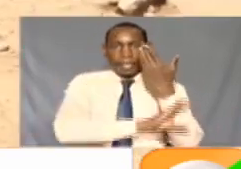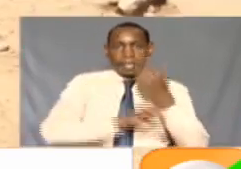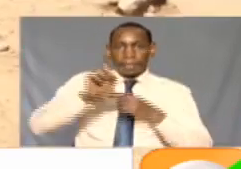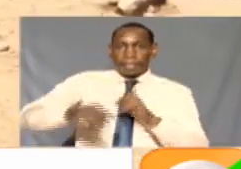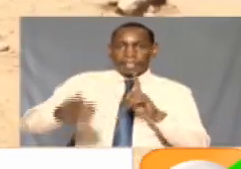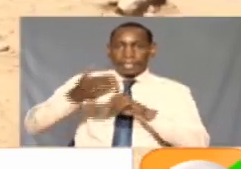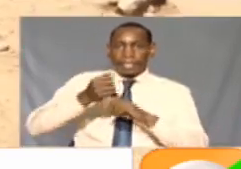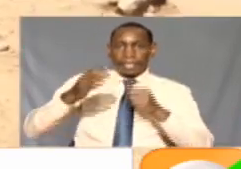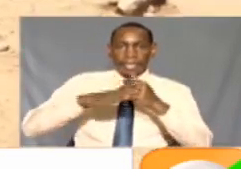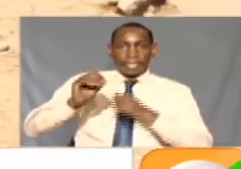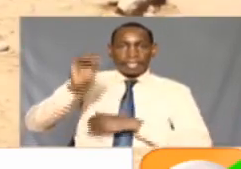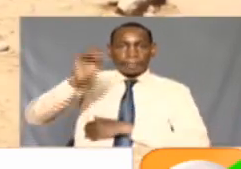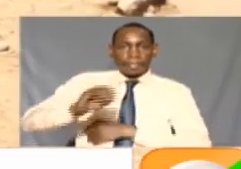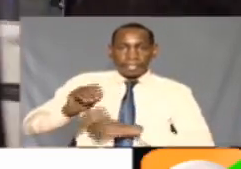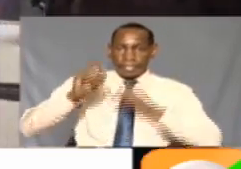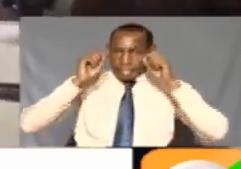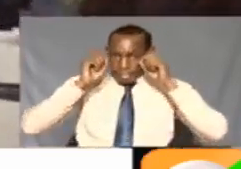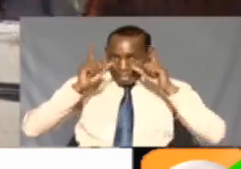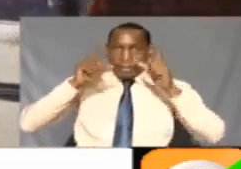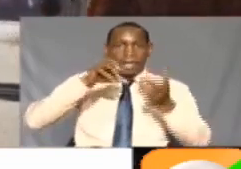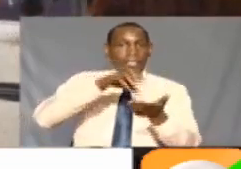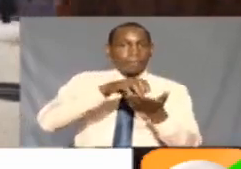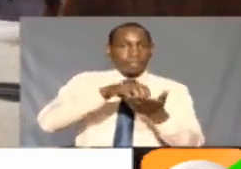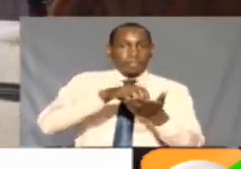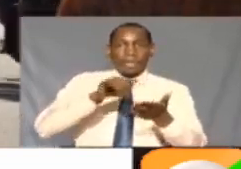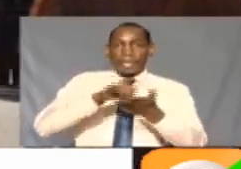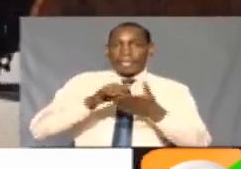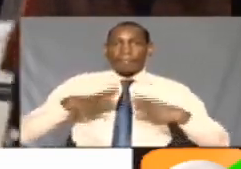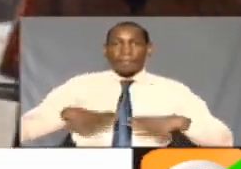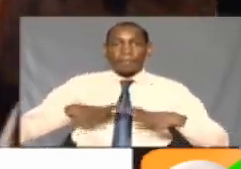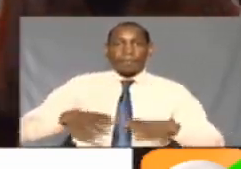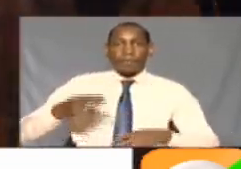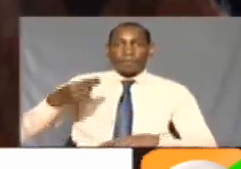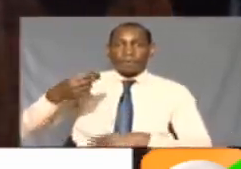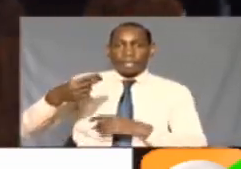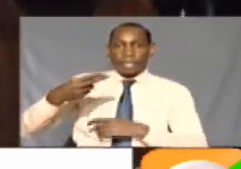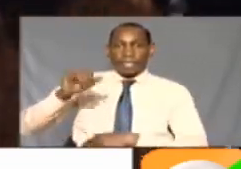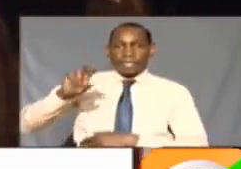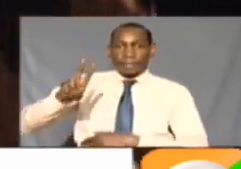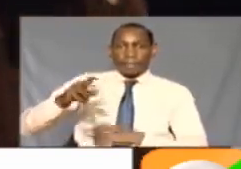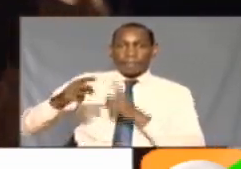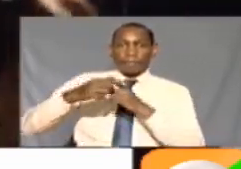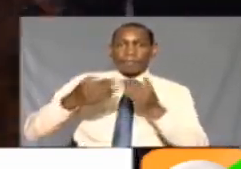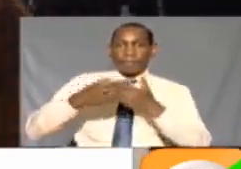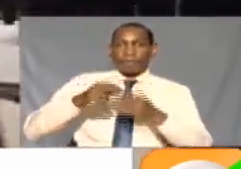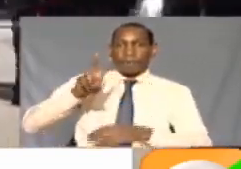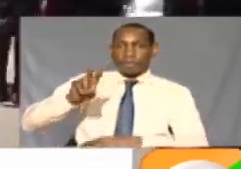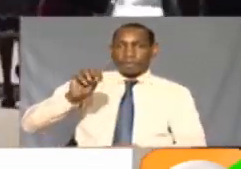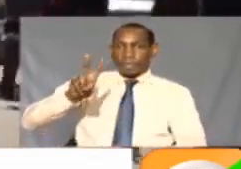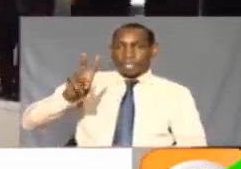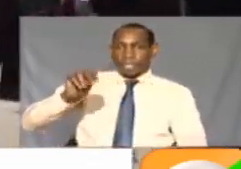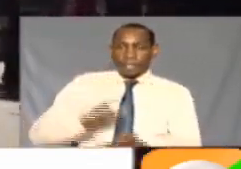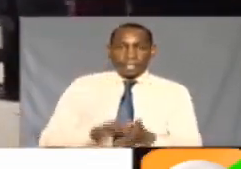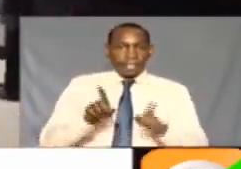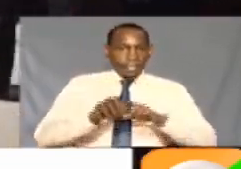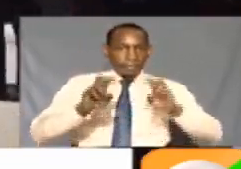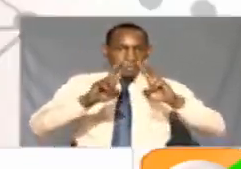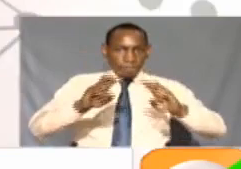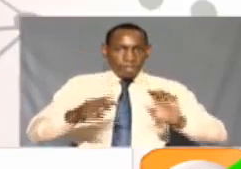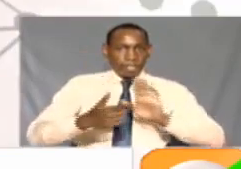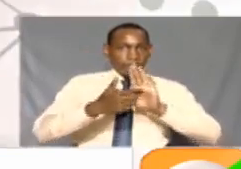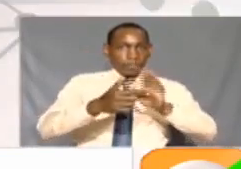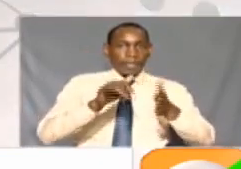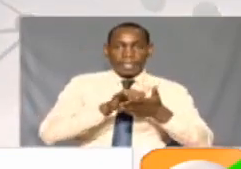reached a 90% of awareness of status among those that are HIV positive by 2020. The survey, however,